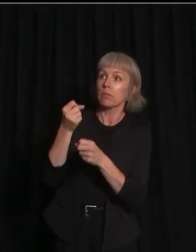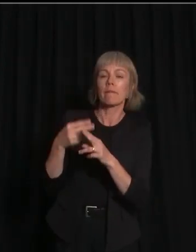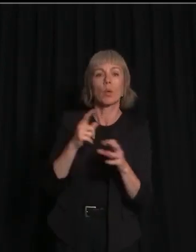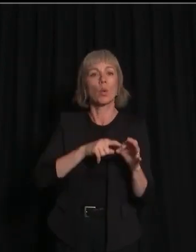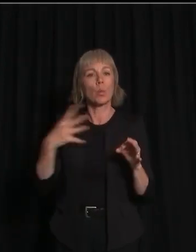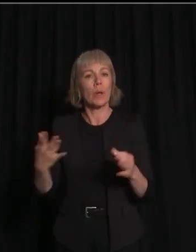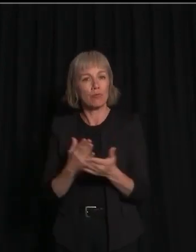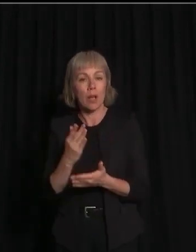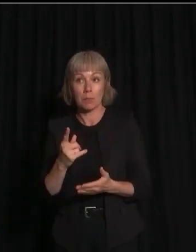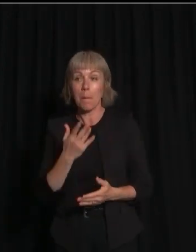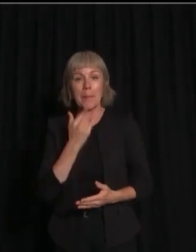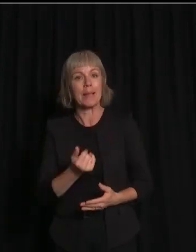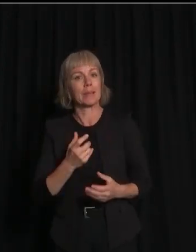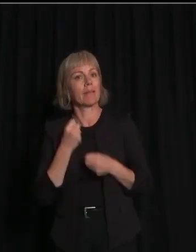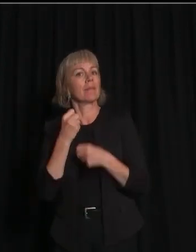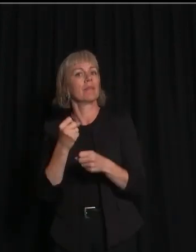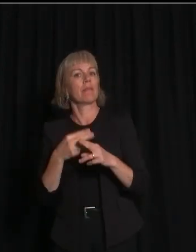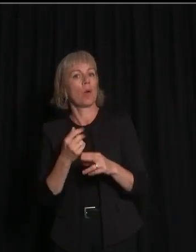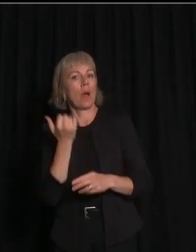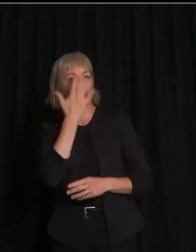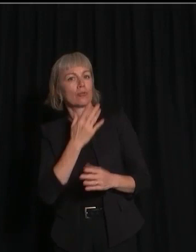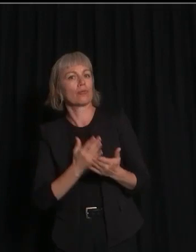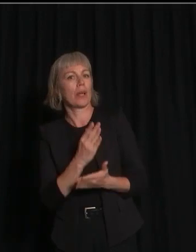Because, yeah, guess what I think, like, at the end of the day is, like,